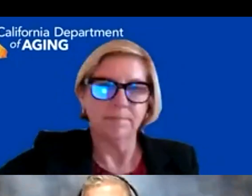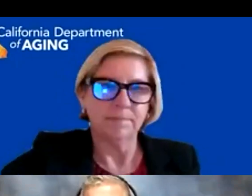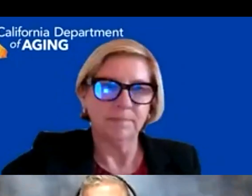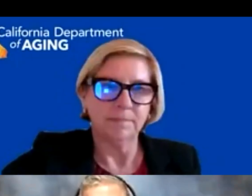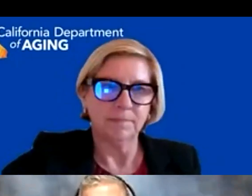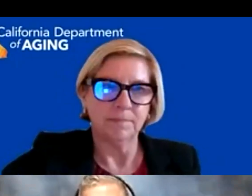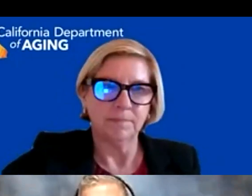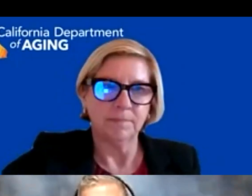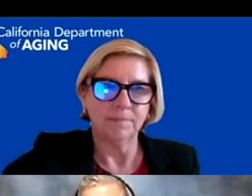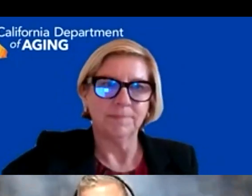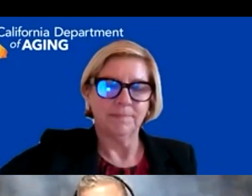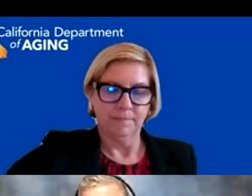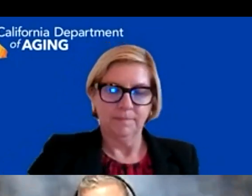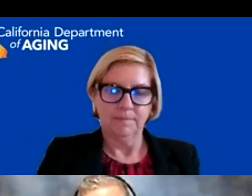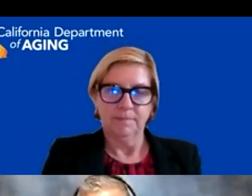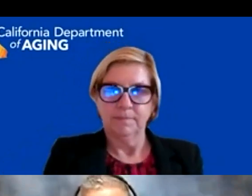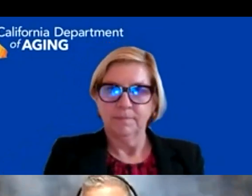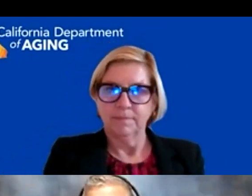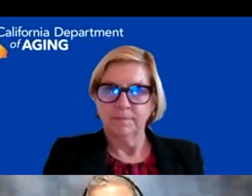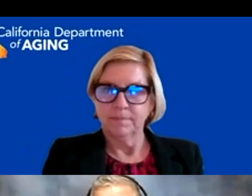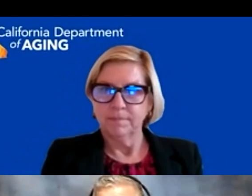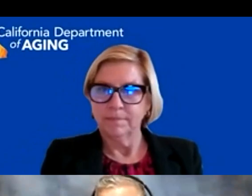That sounds great. Sounds Thank great. you so much, Susan.